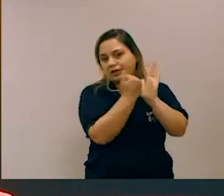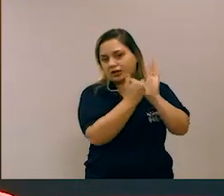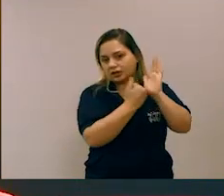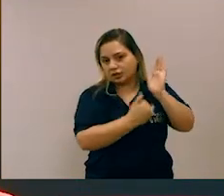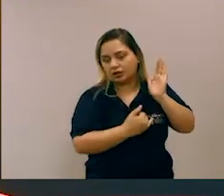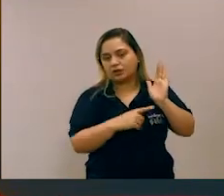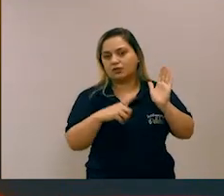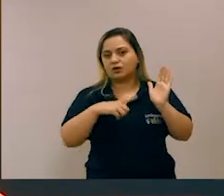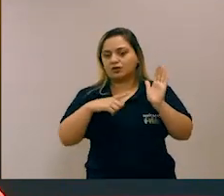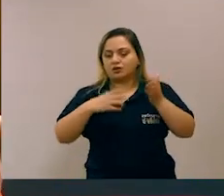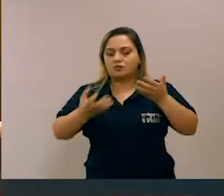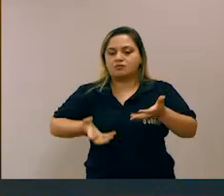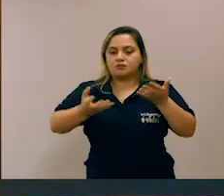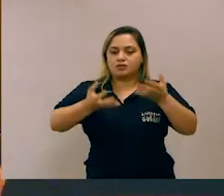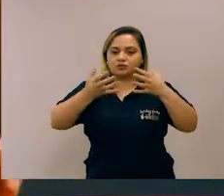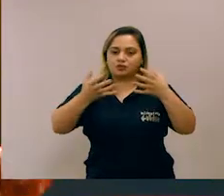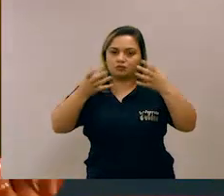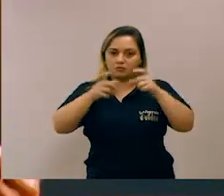criteria.